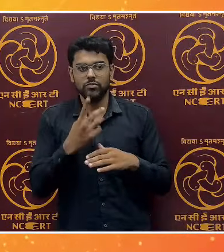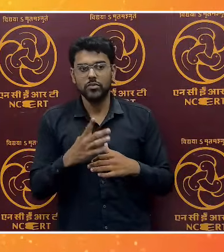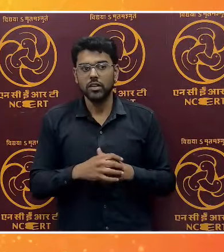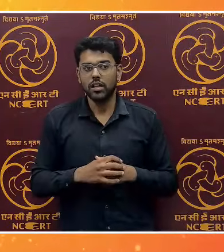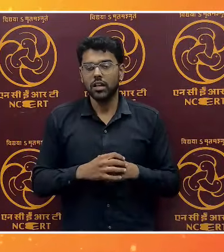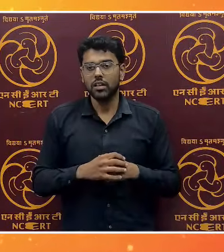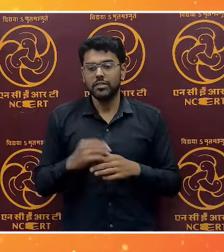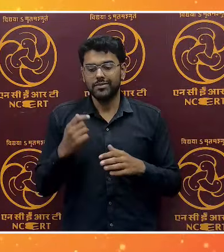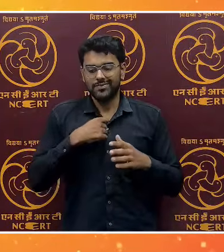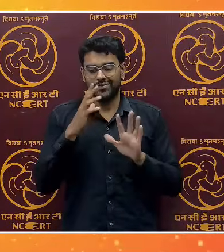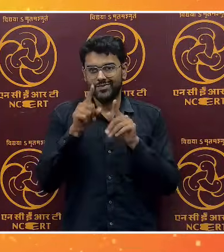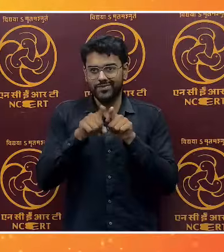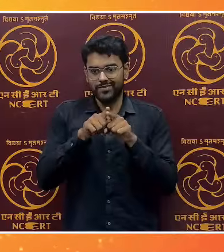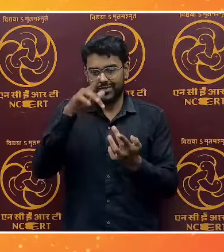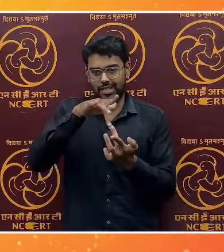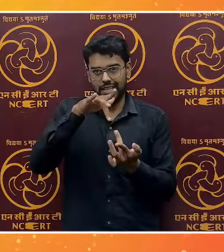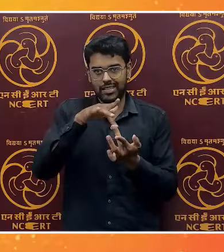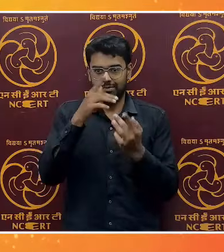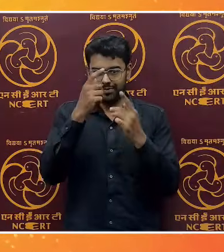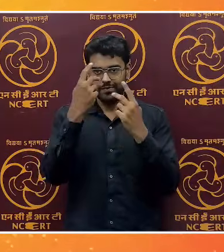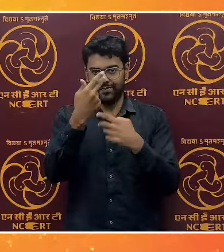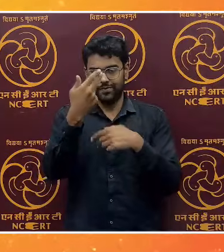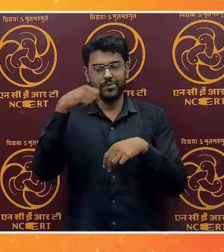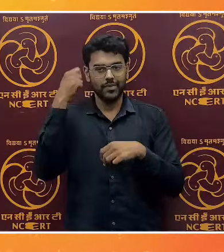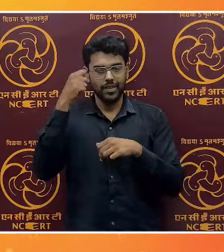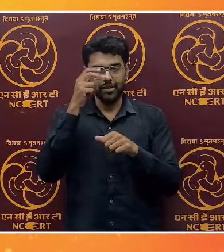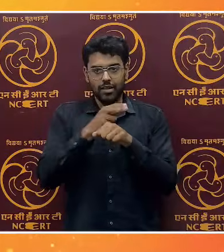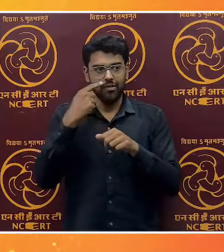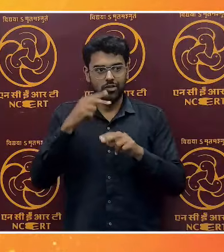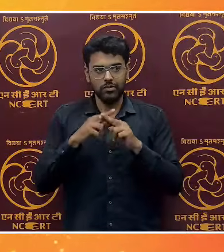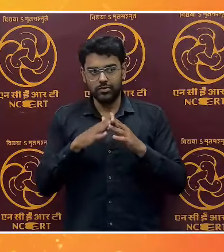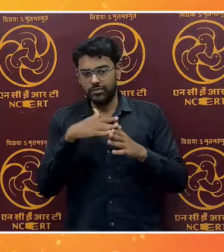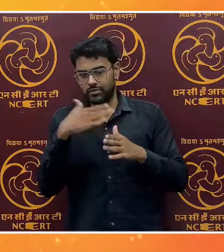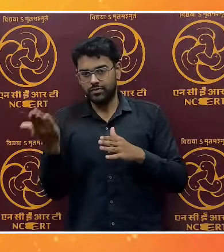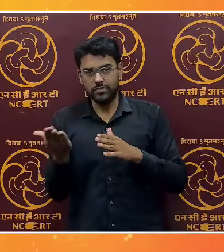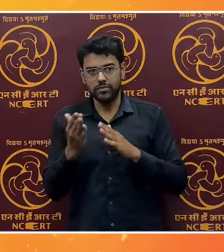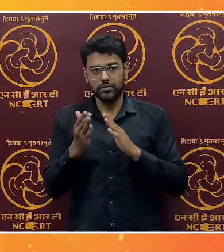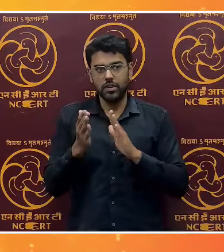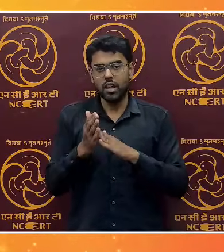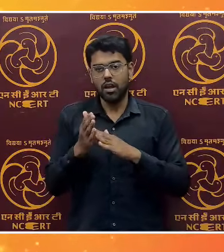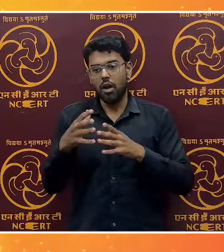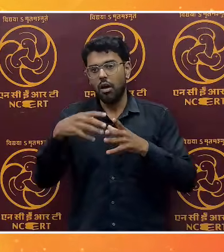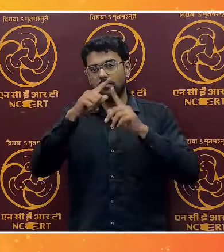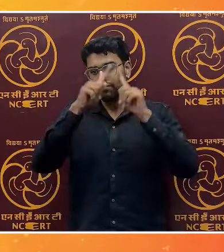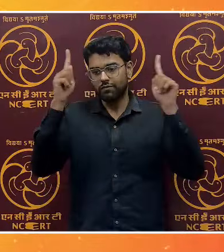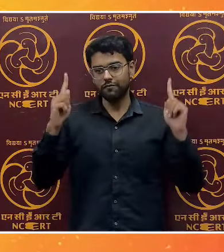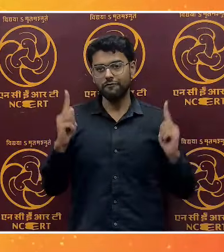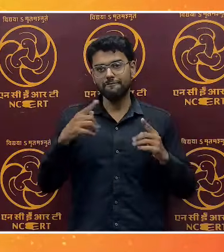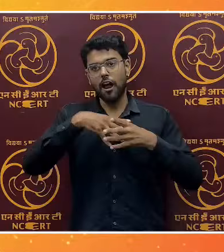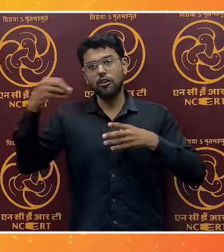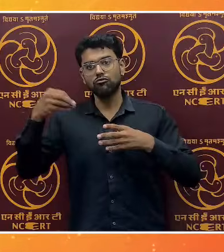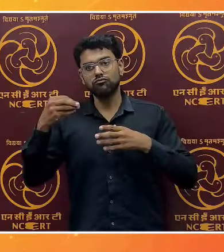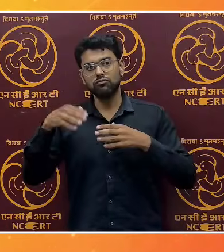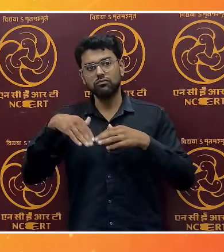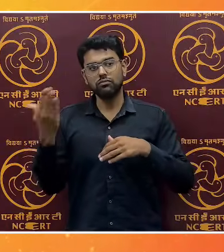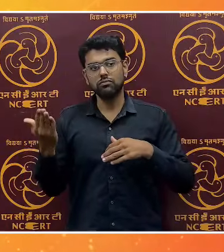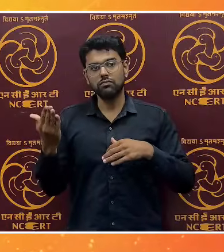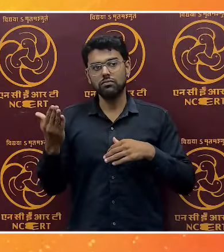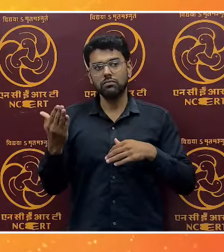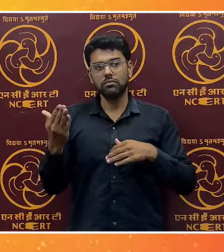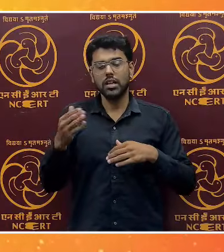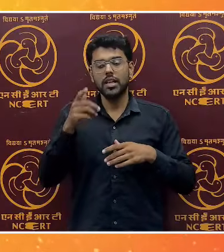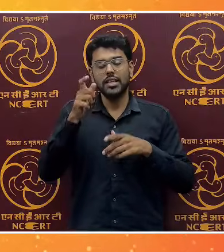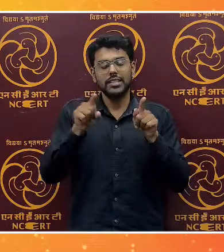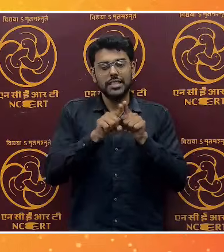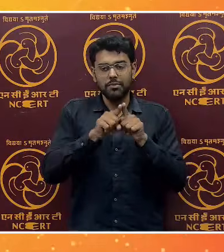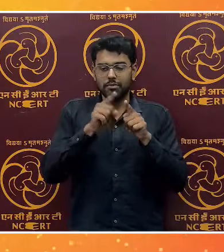this, the mid shot, like okay. If I'll take my hand out, it will like go out of the frame. Yeah. So you have to take care of it. You know the